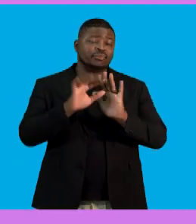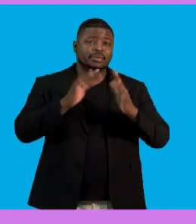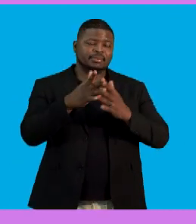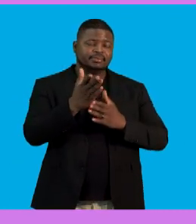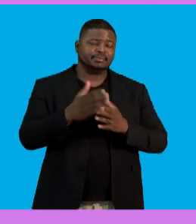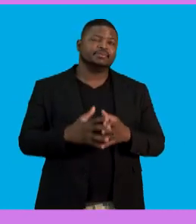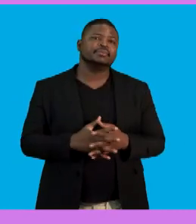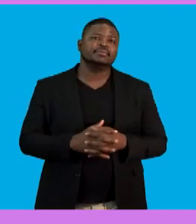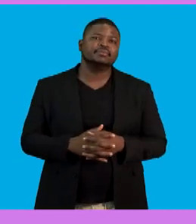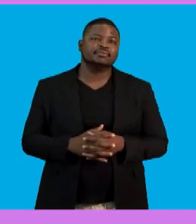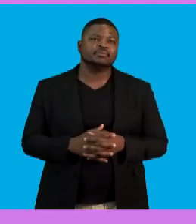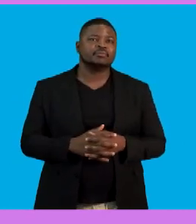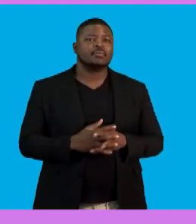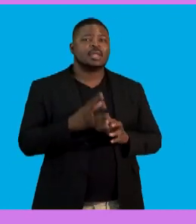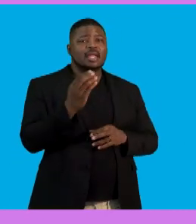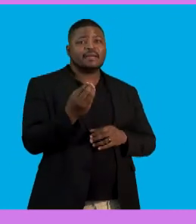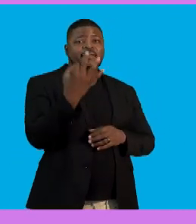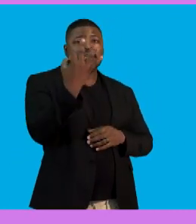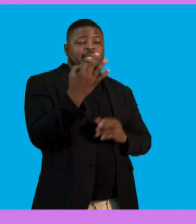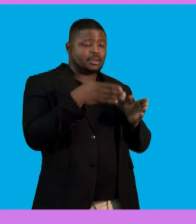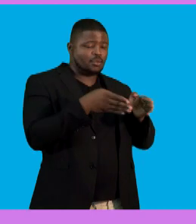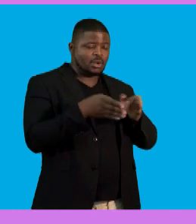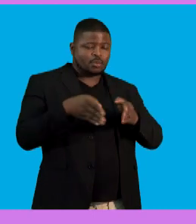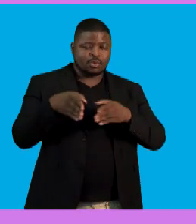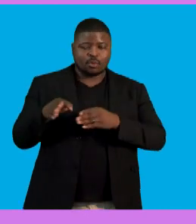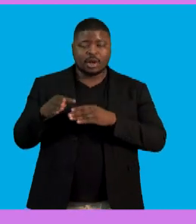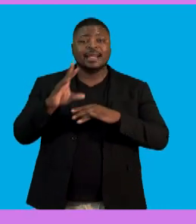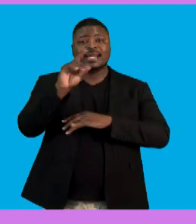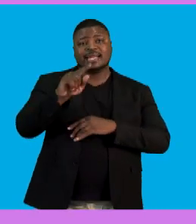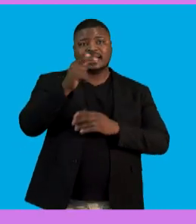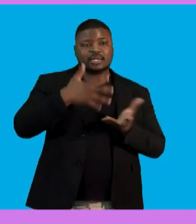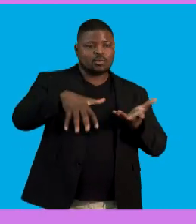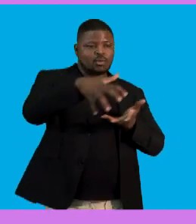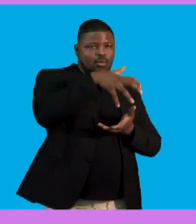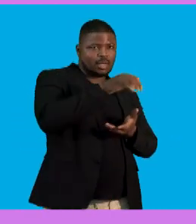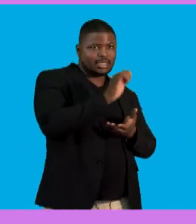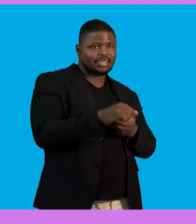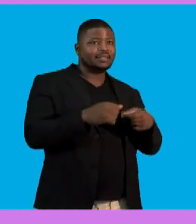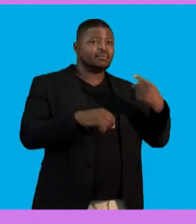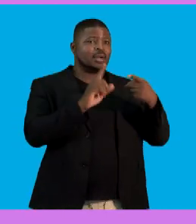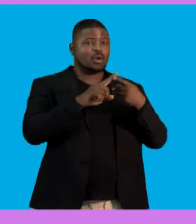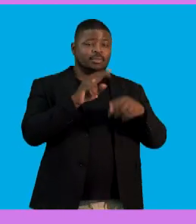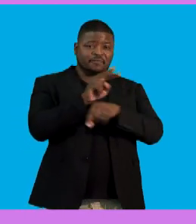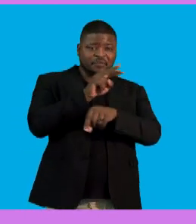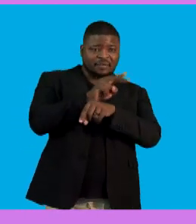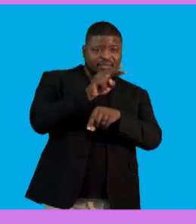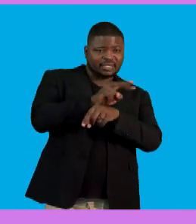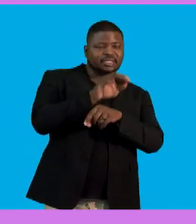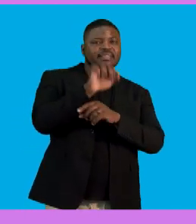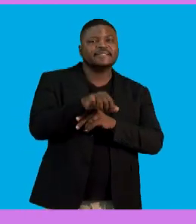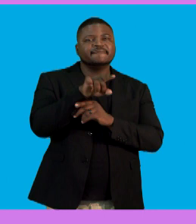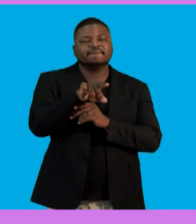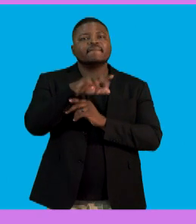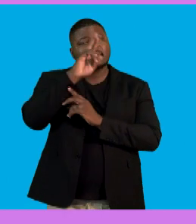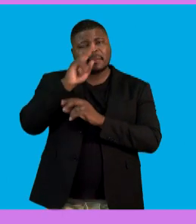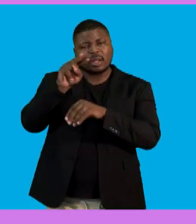one. There are three methods of data collection. First one I talked to you guys about, let's just click there, is observation.